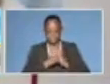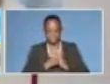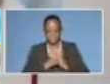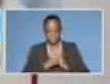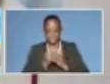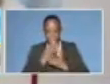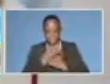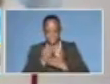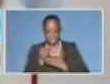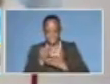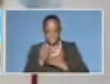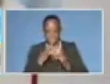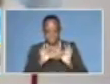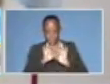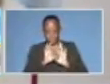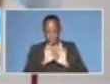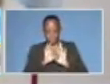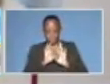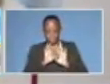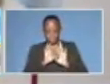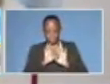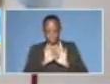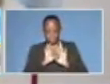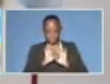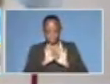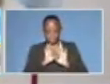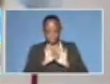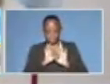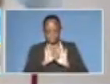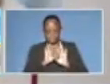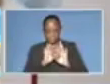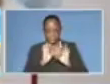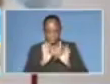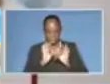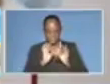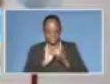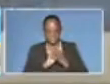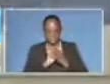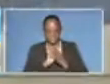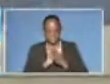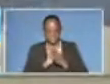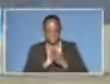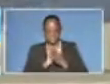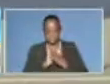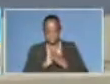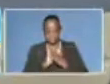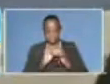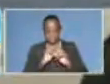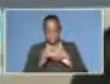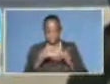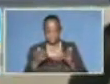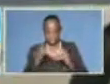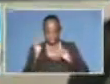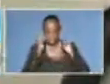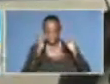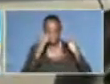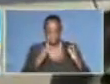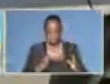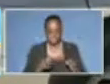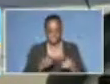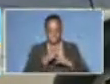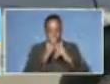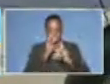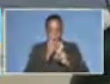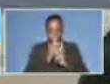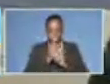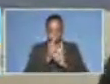that is still important, which we've stressed, though, is that there are costs in tourism related to the cost of transportation